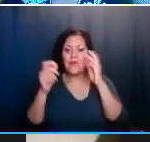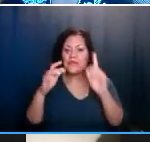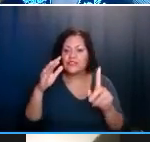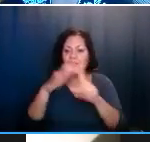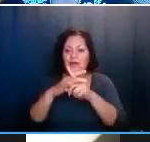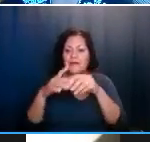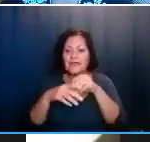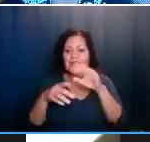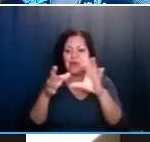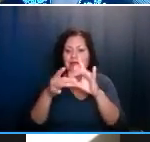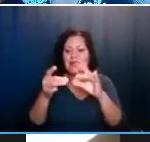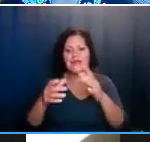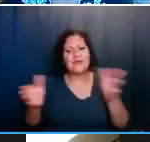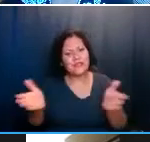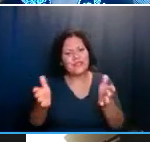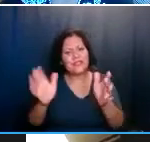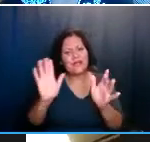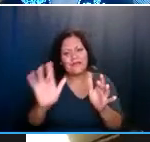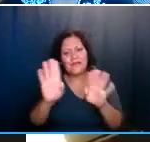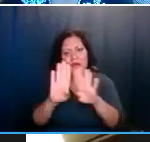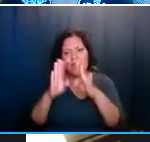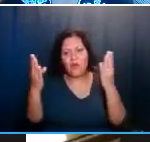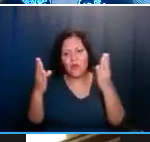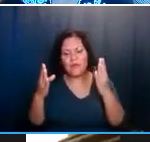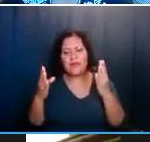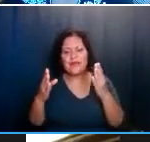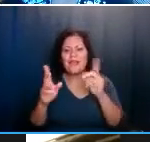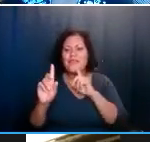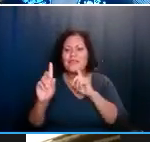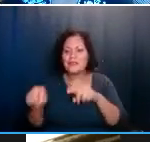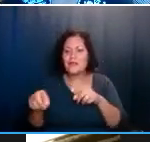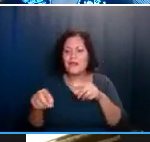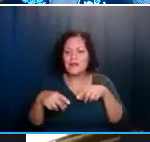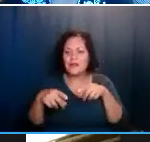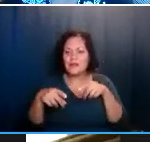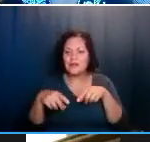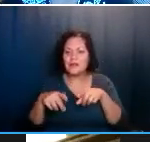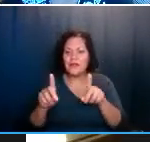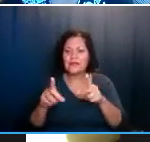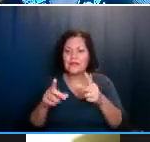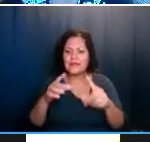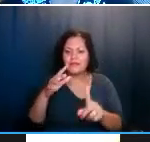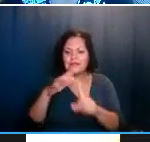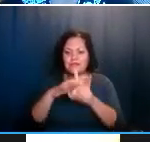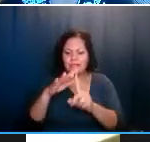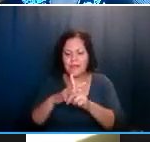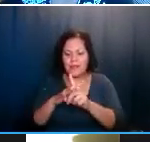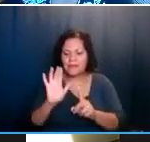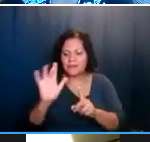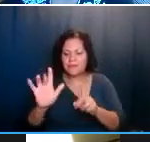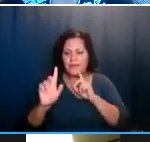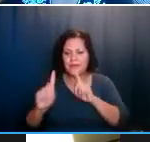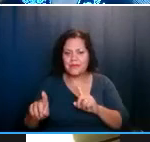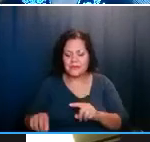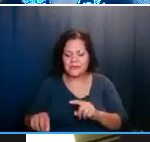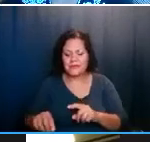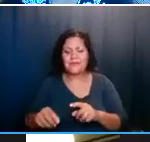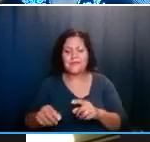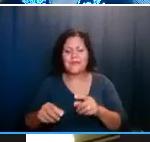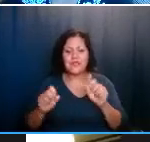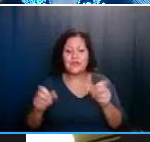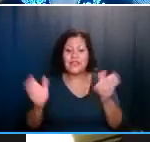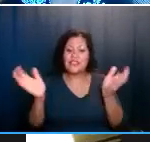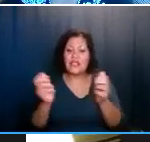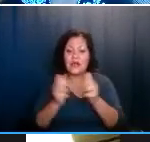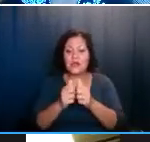encourage you to open and respond to these as you receive them. You can chat with the speakers